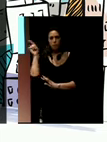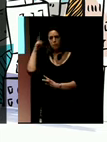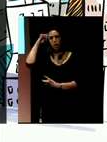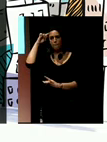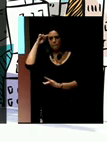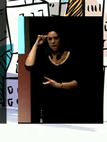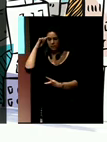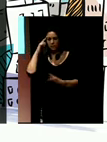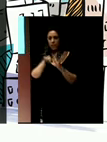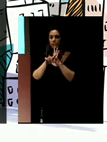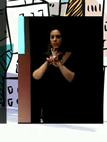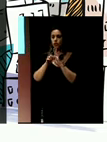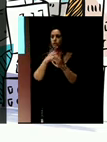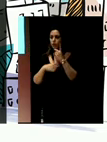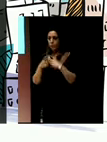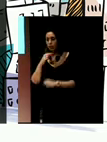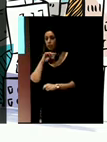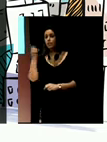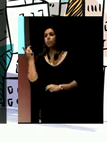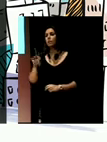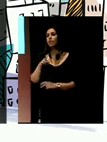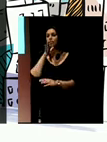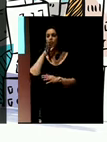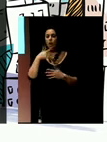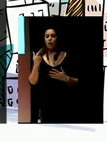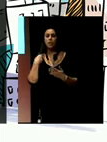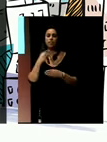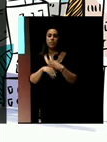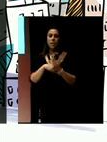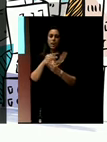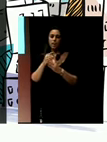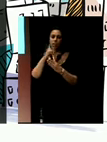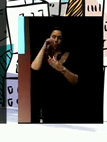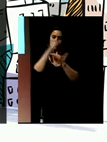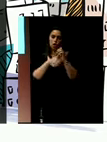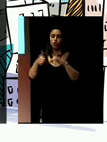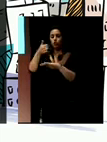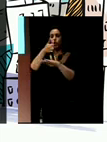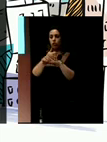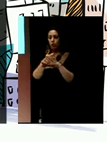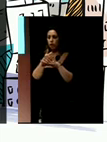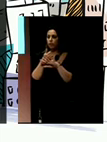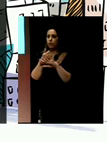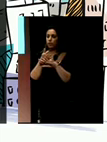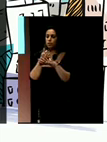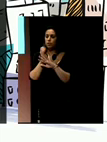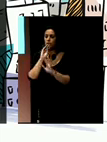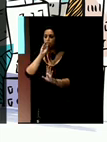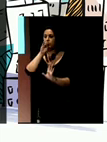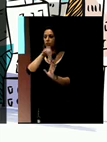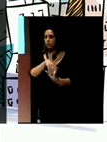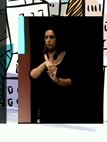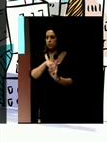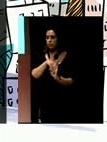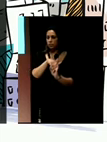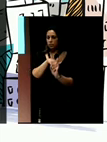planning. She's a master's degree on information management, and she's a PhD student in